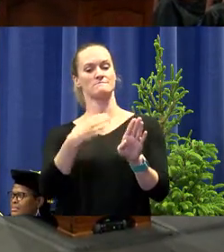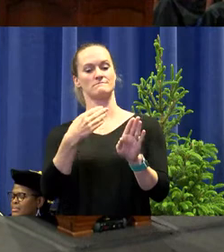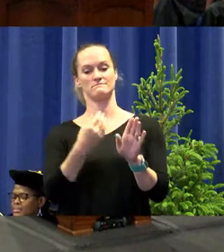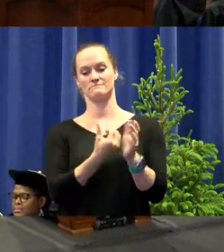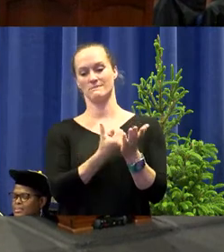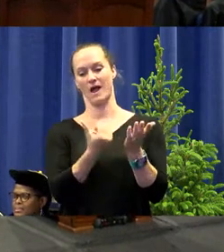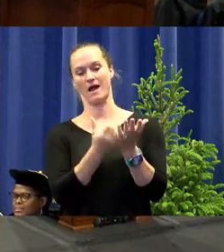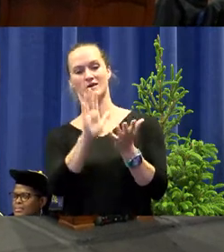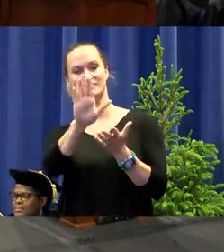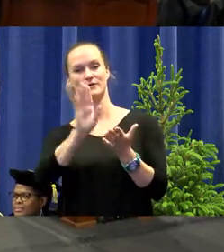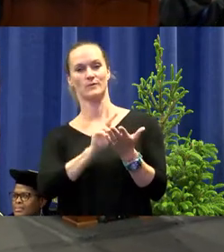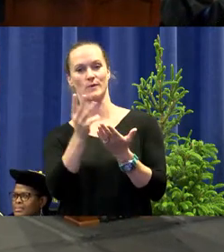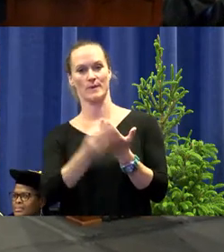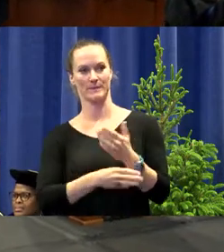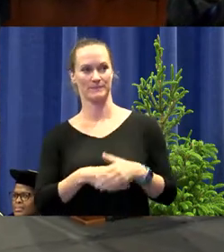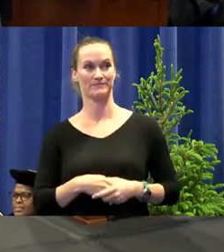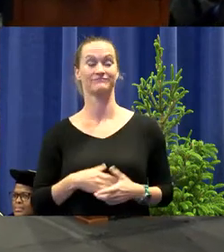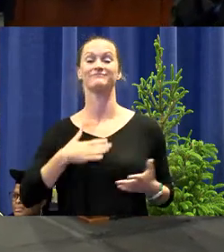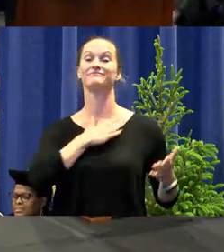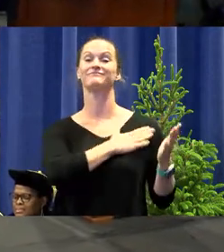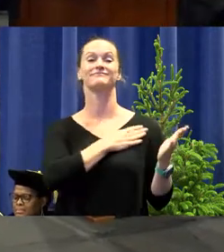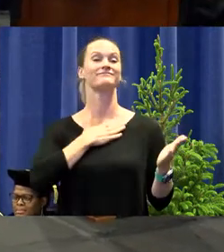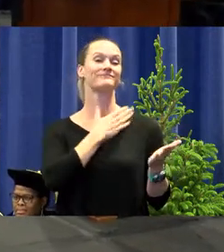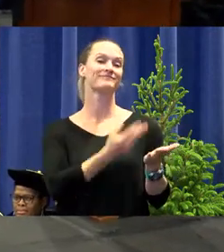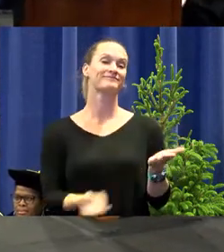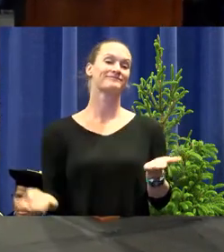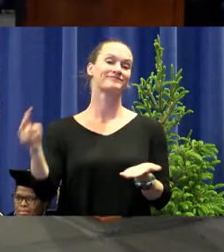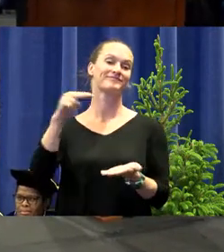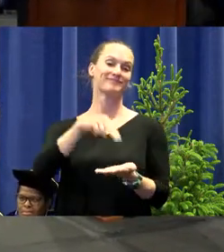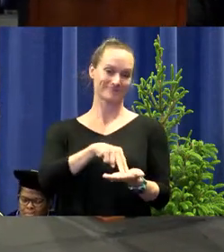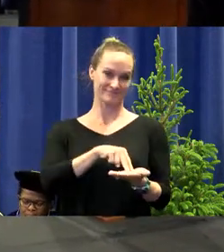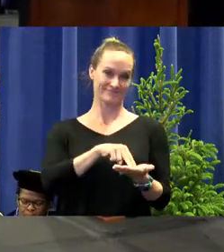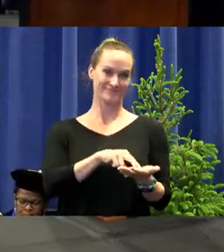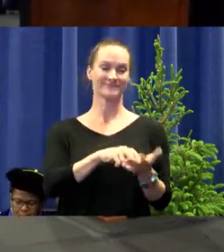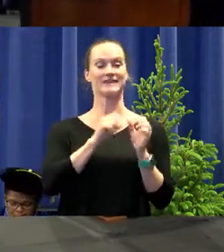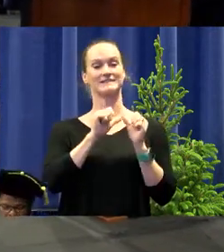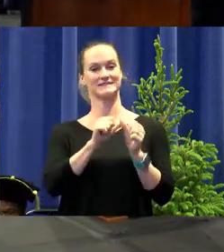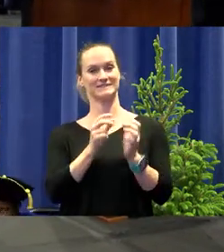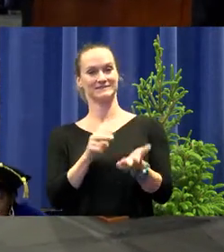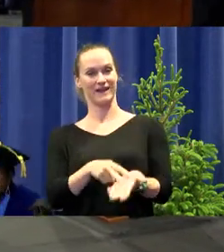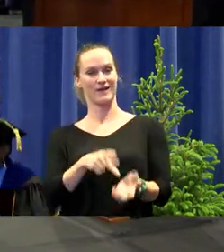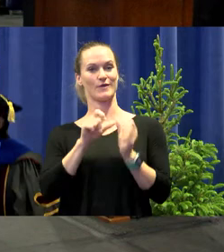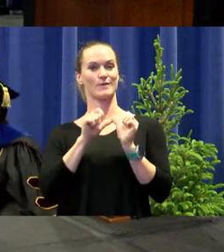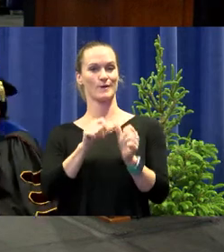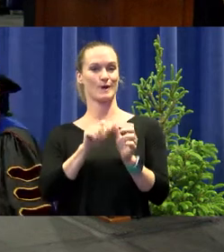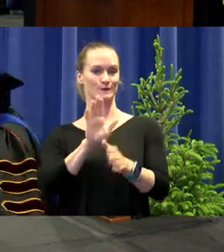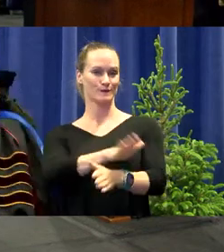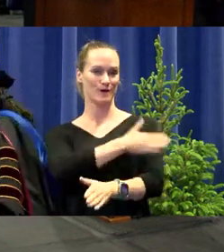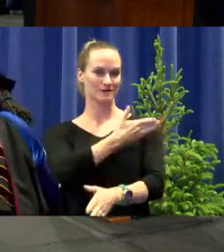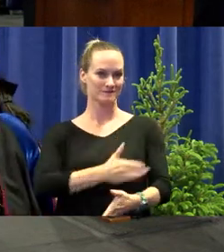program. Please rise and remain standing in place as you are able